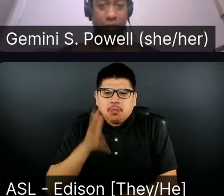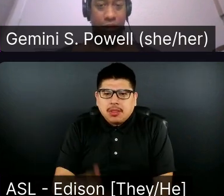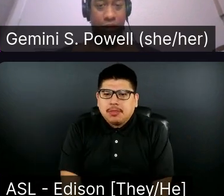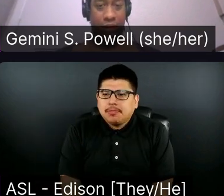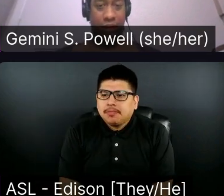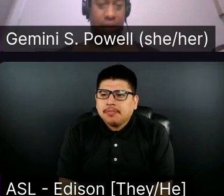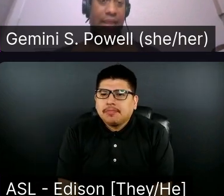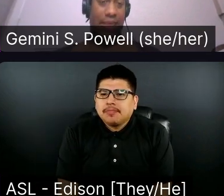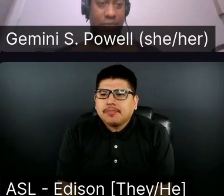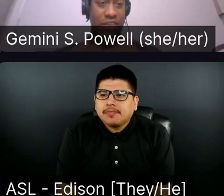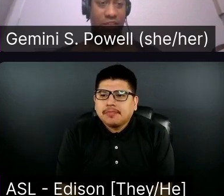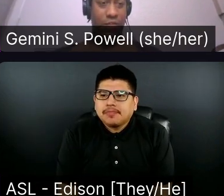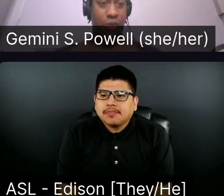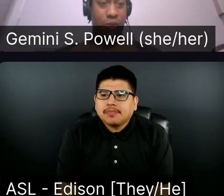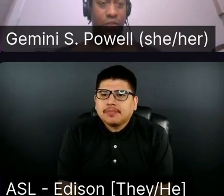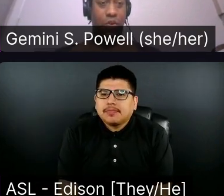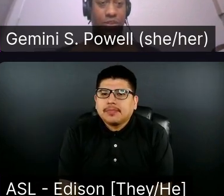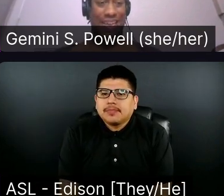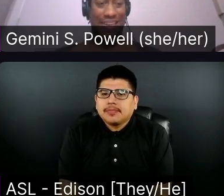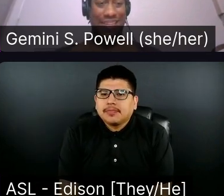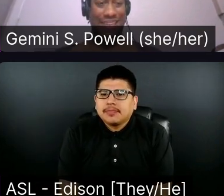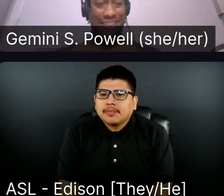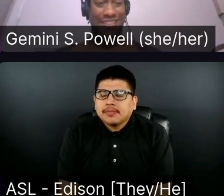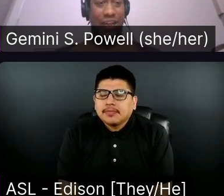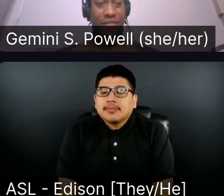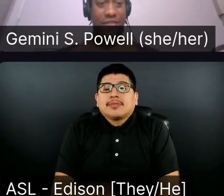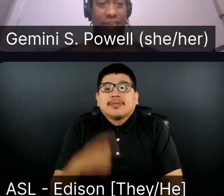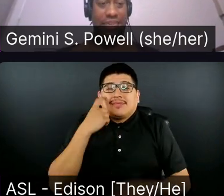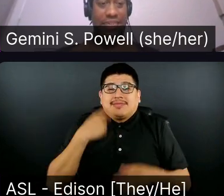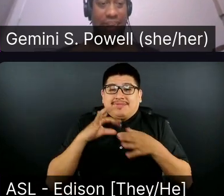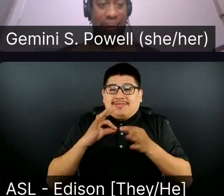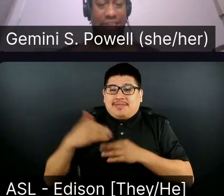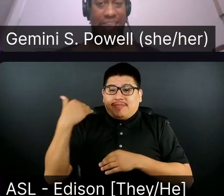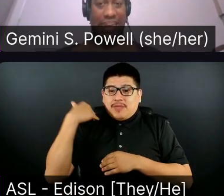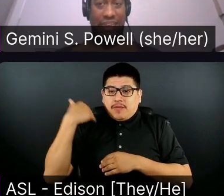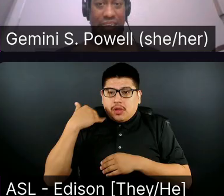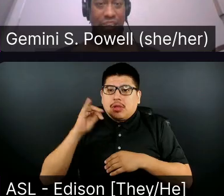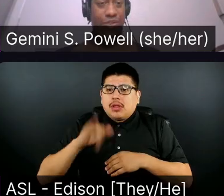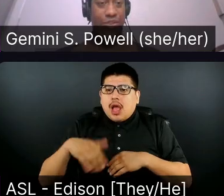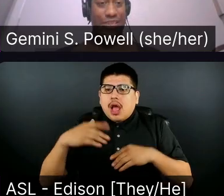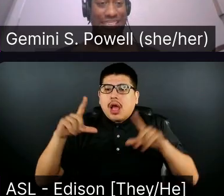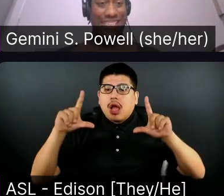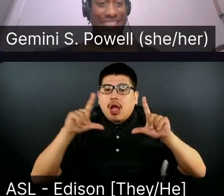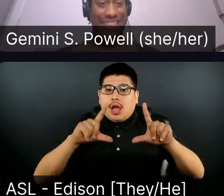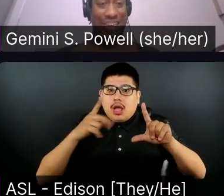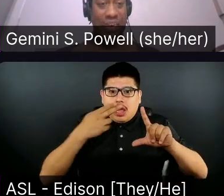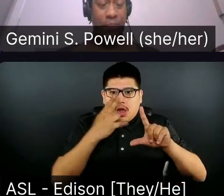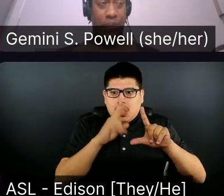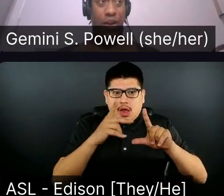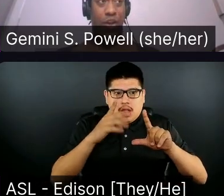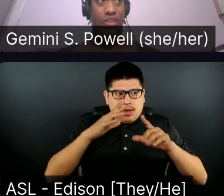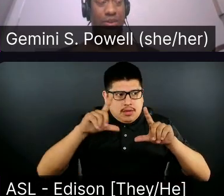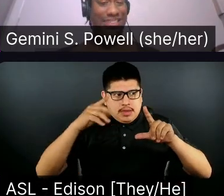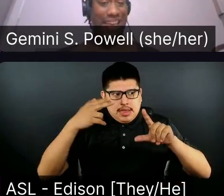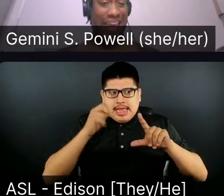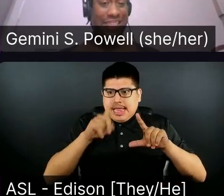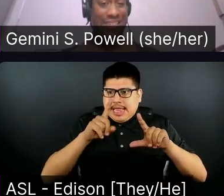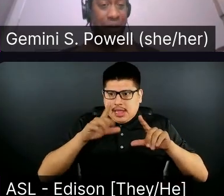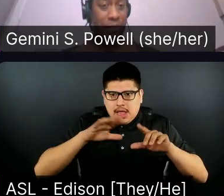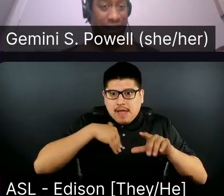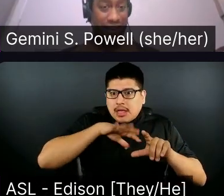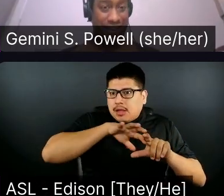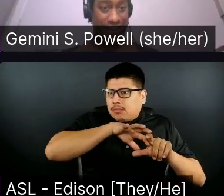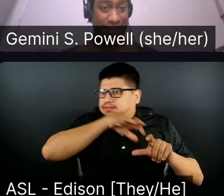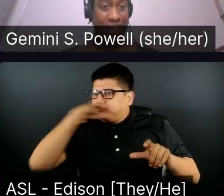Now, as mentioned before, of course, the head contains a lot of data that the user doesn't see, but it also